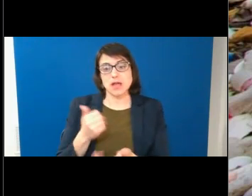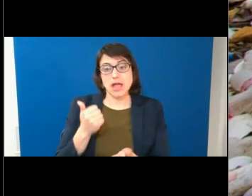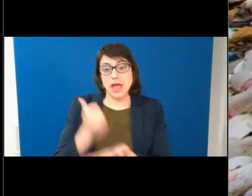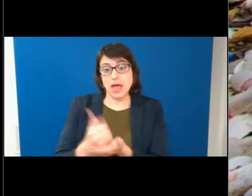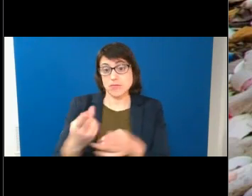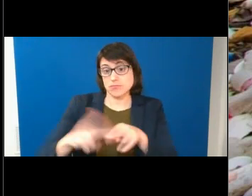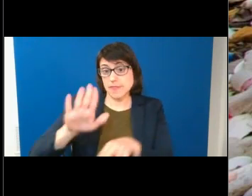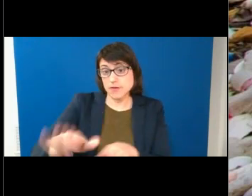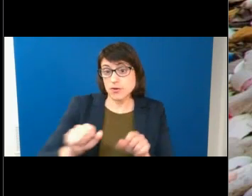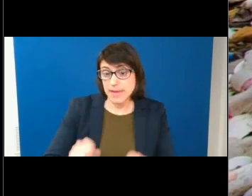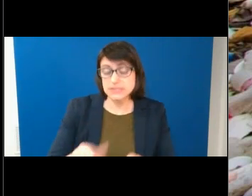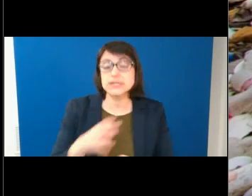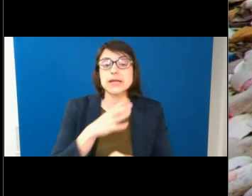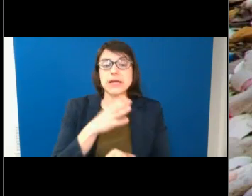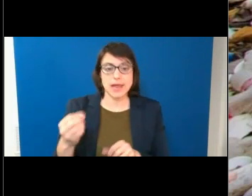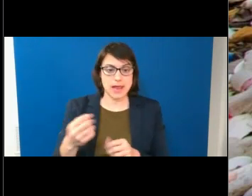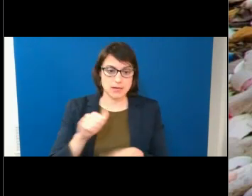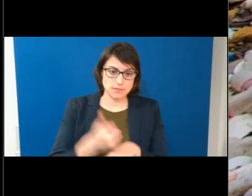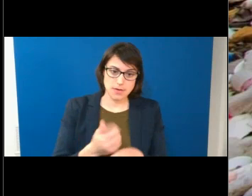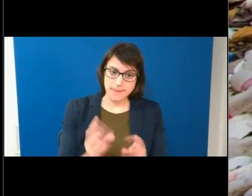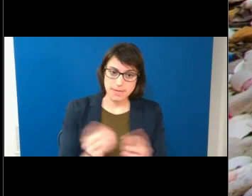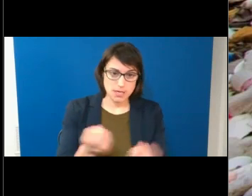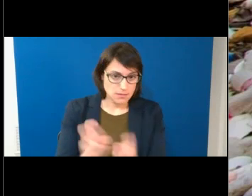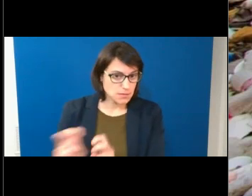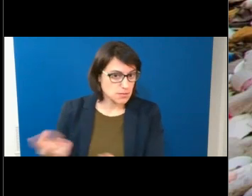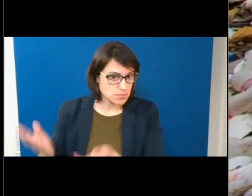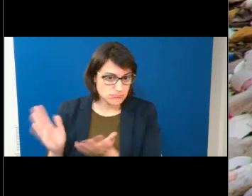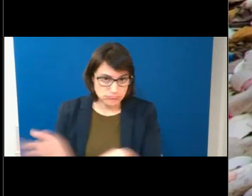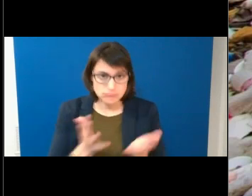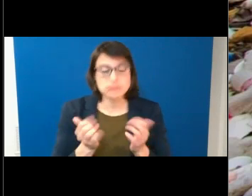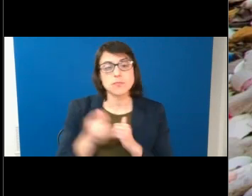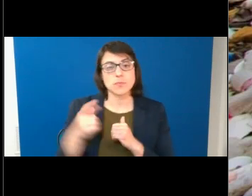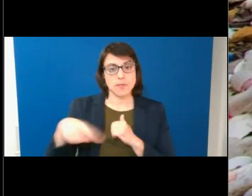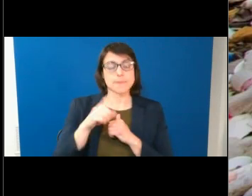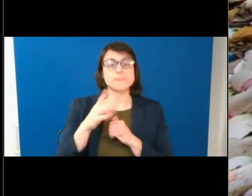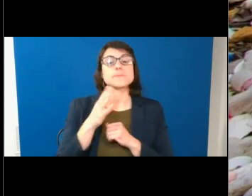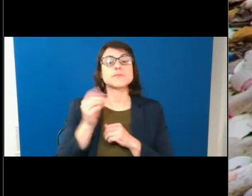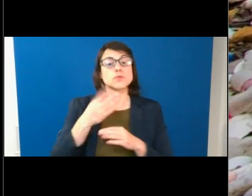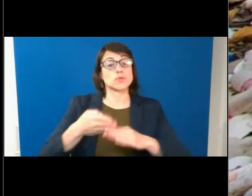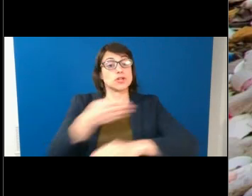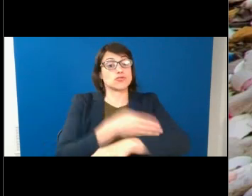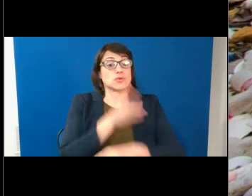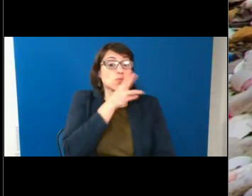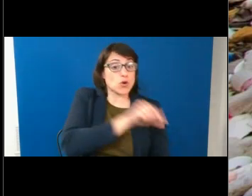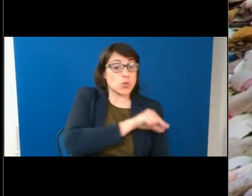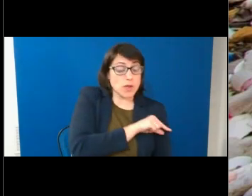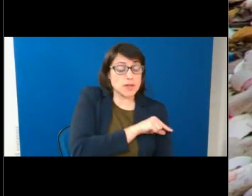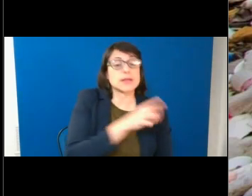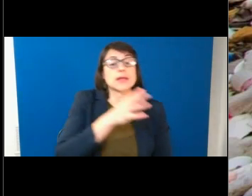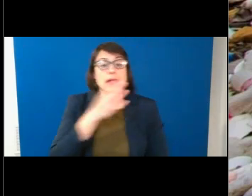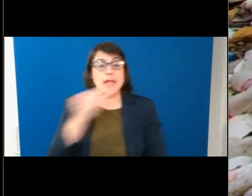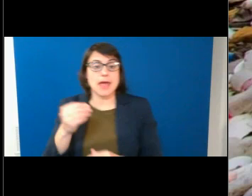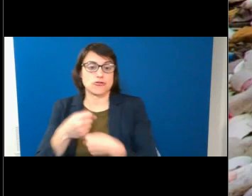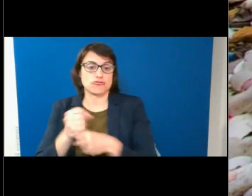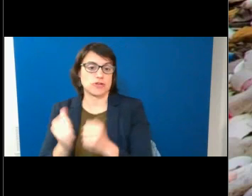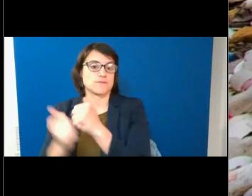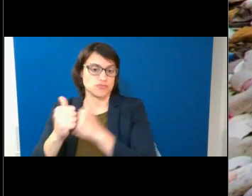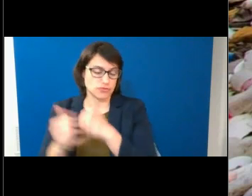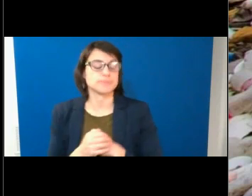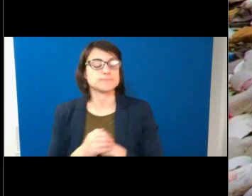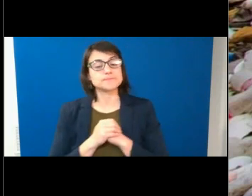this challenge and on water quality and green infrastructure, increasingly so. Next step. So we realize